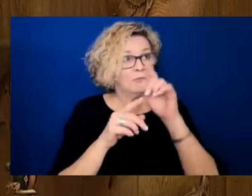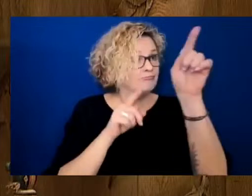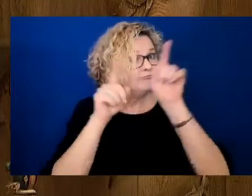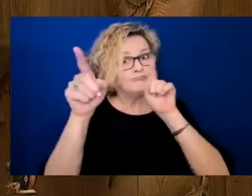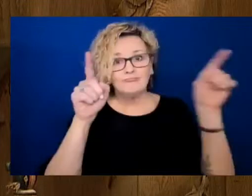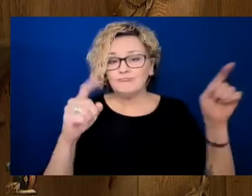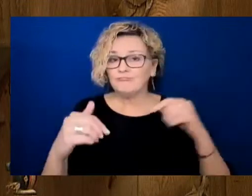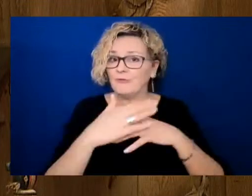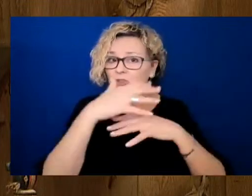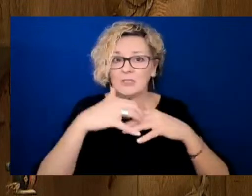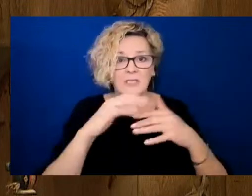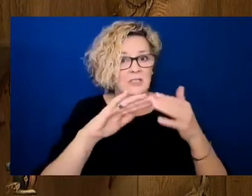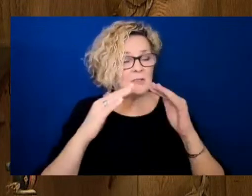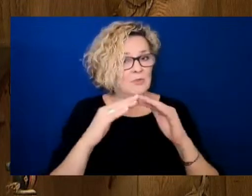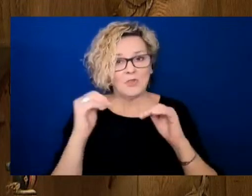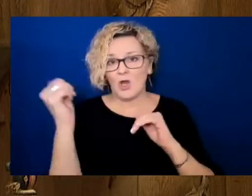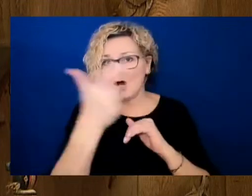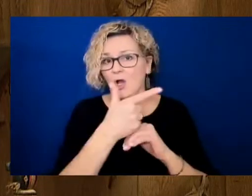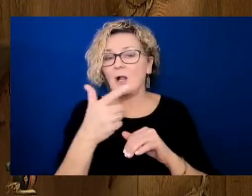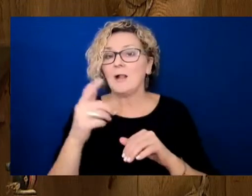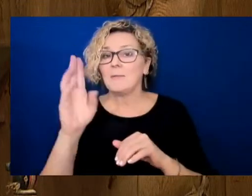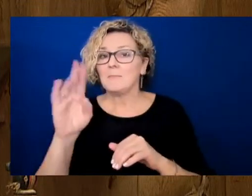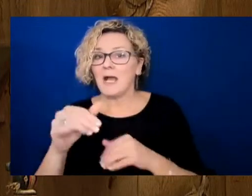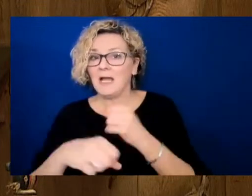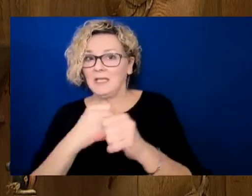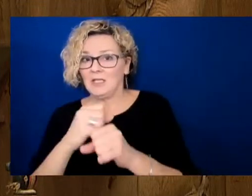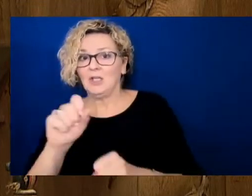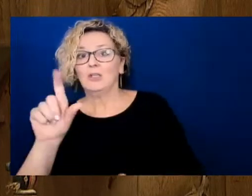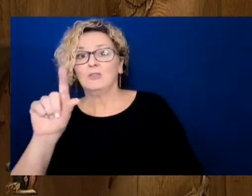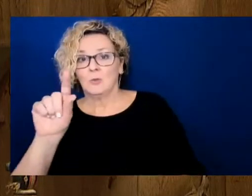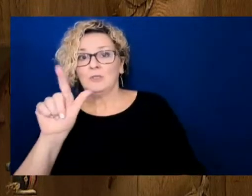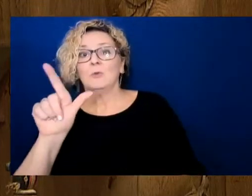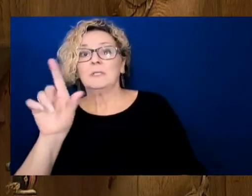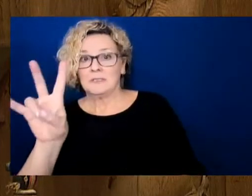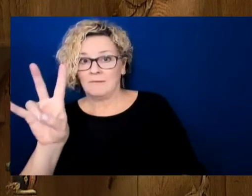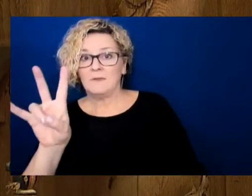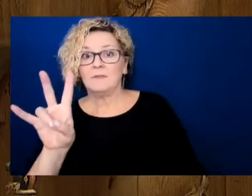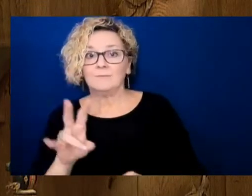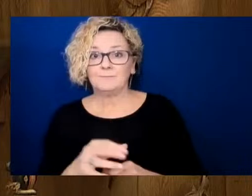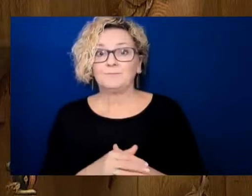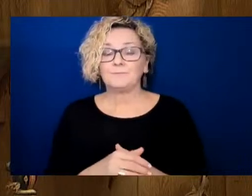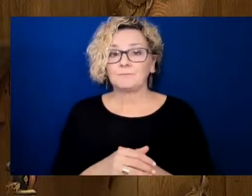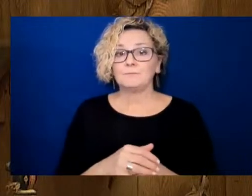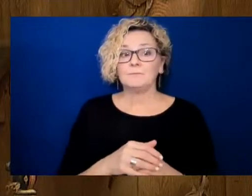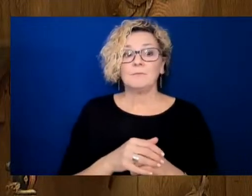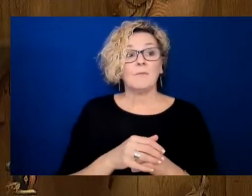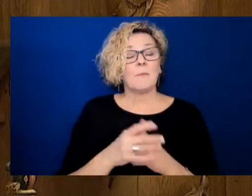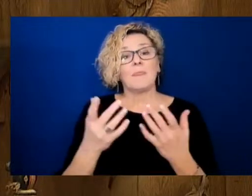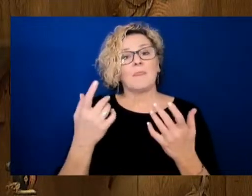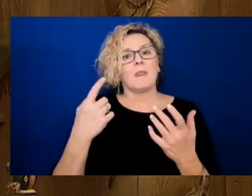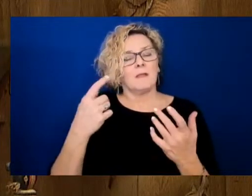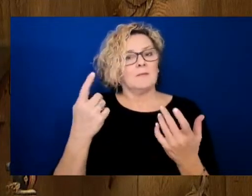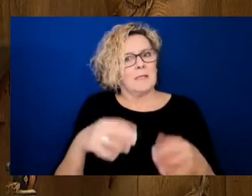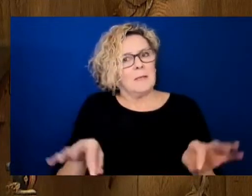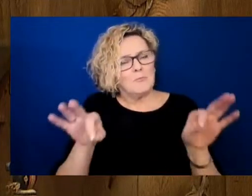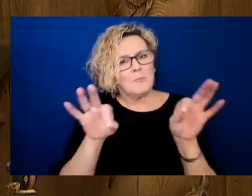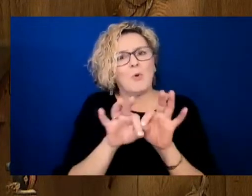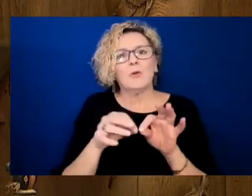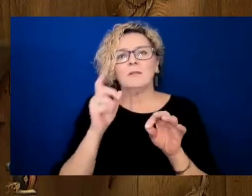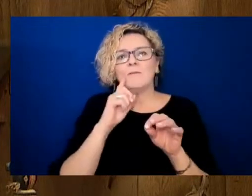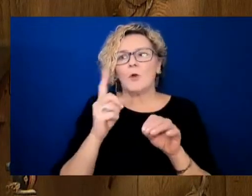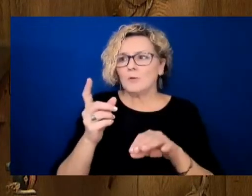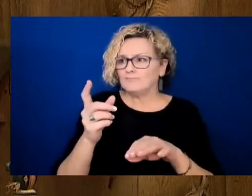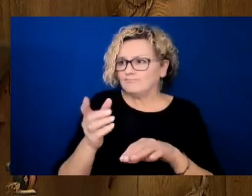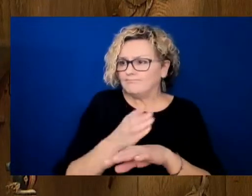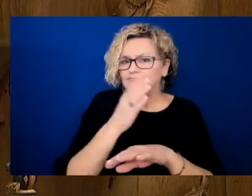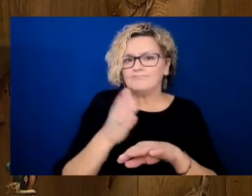up our highways, bridges, and ports, we strengthen our supply chains and help to get our products to market. Good for